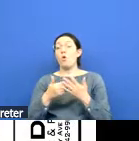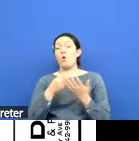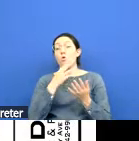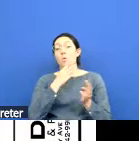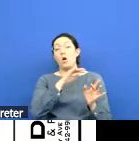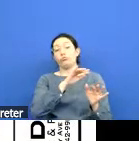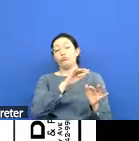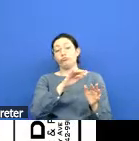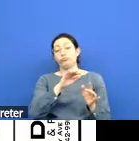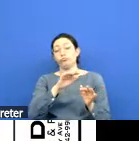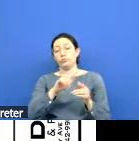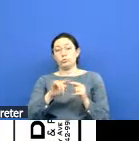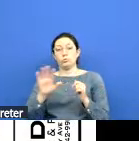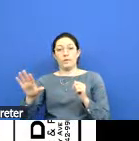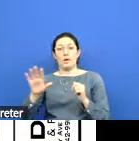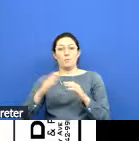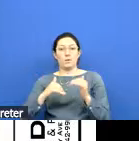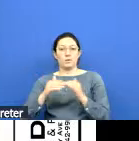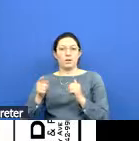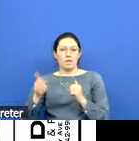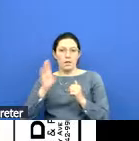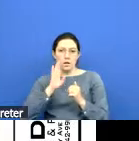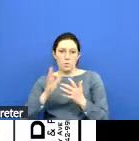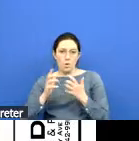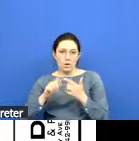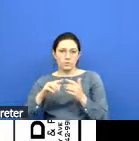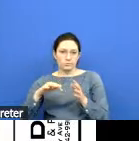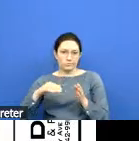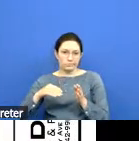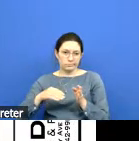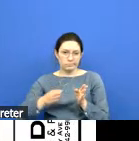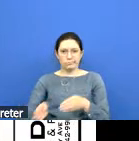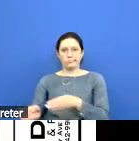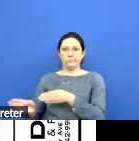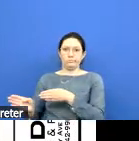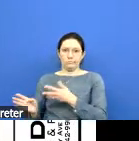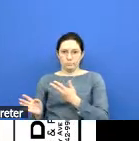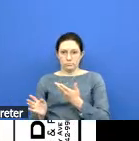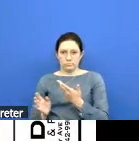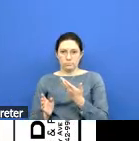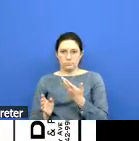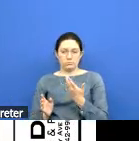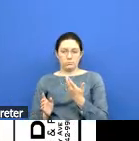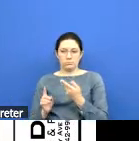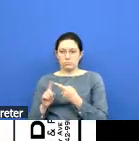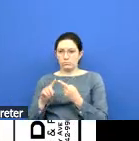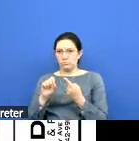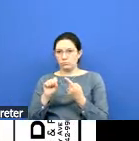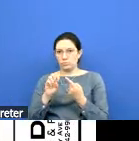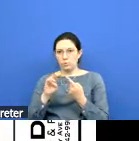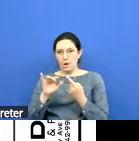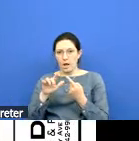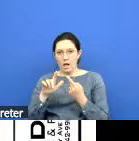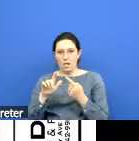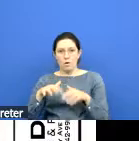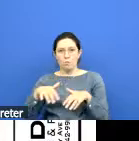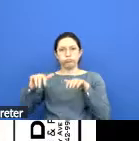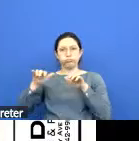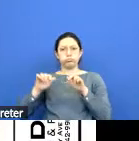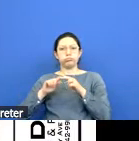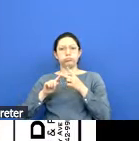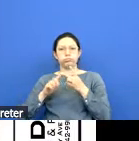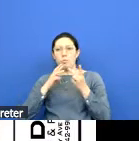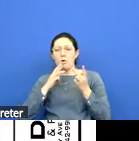coming towards their buildings, they're gonna wanna have some sort of, whether it's a swale, whether it's inlets, they're gonna